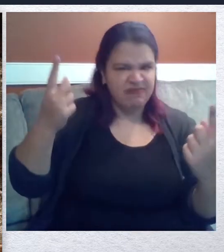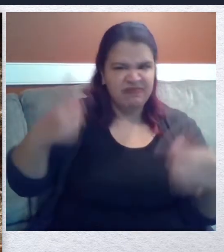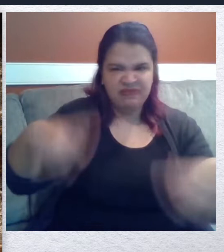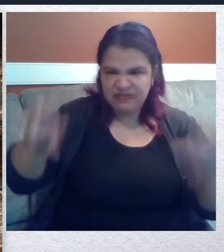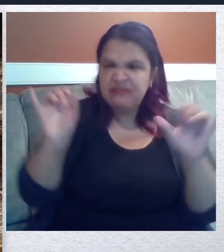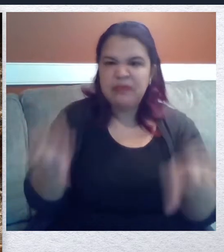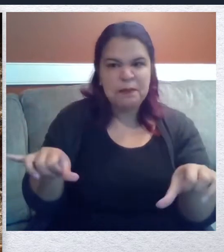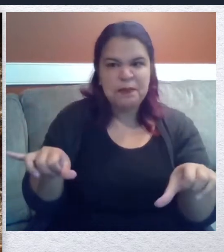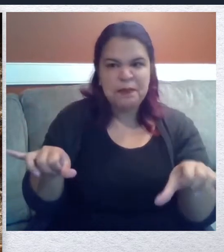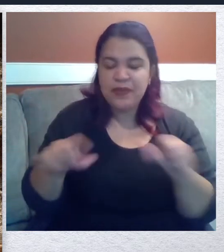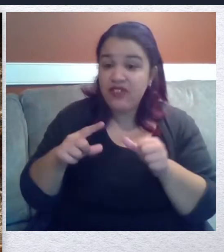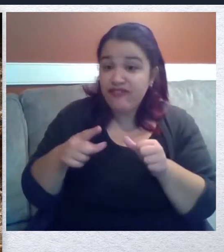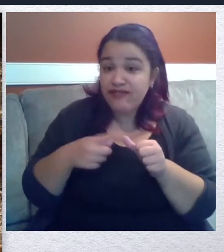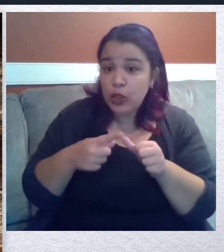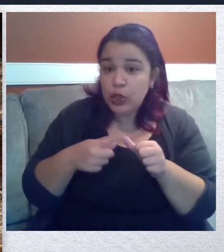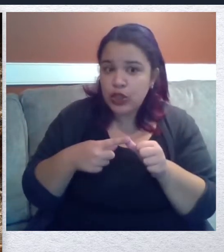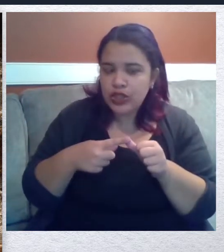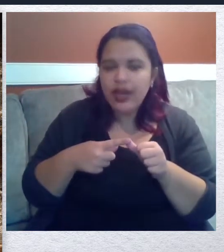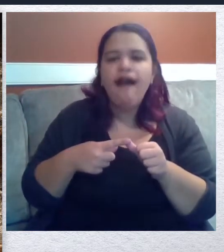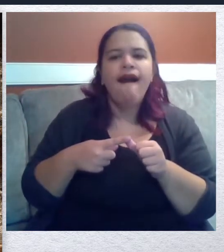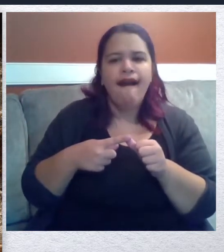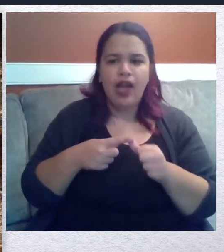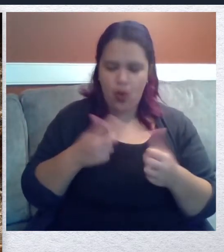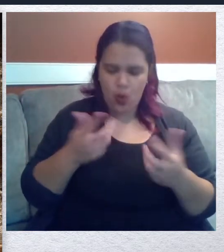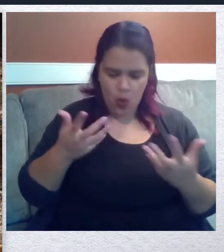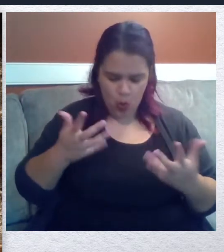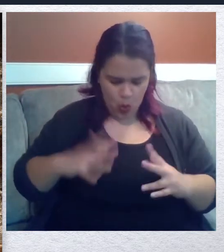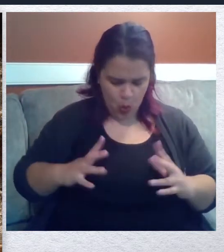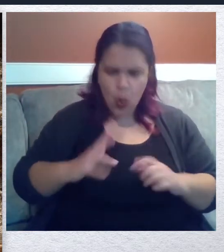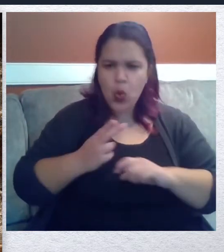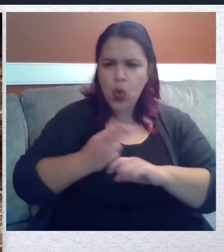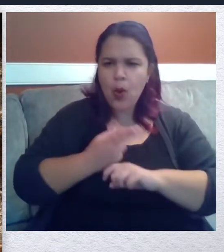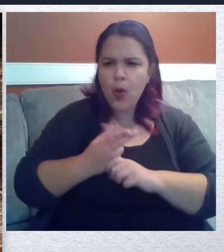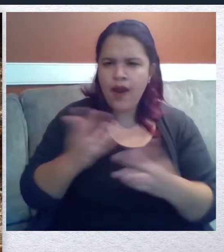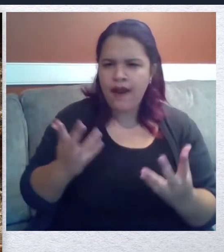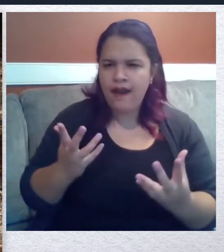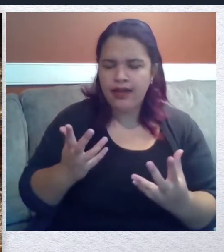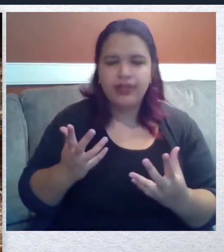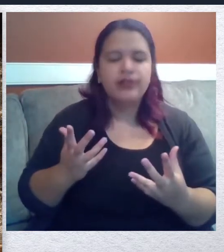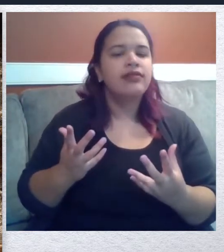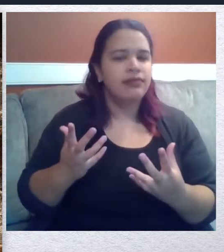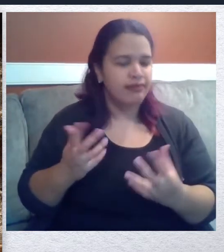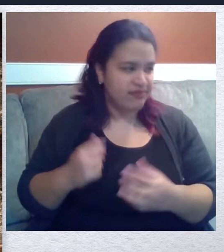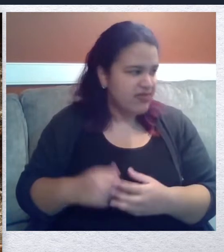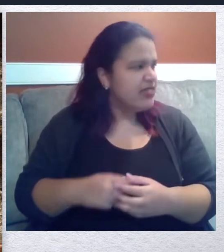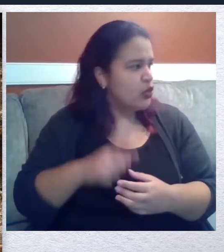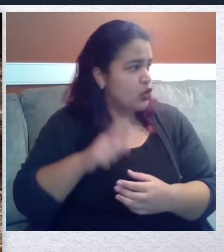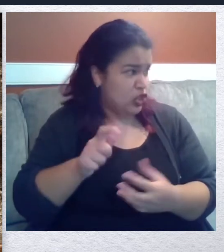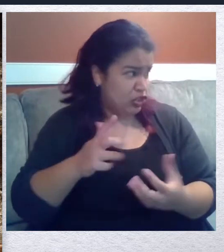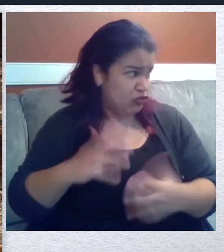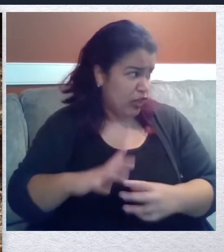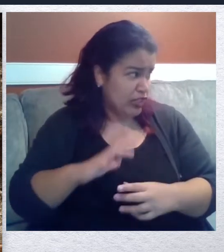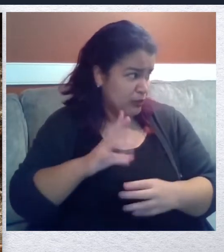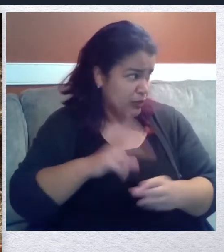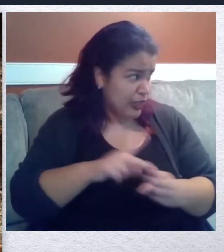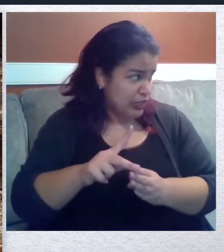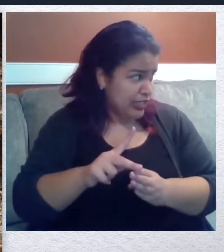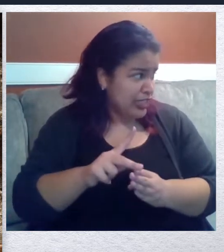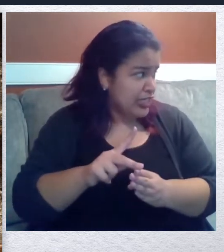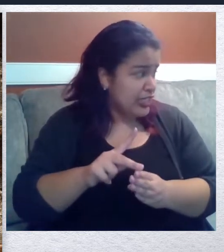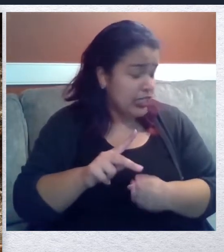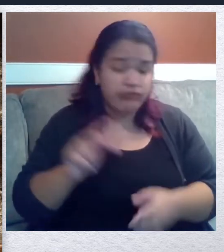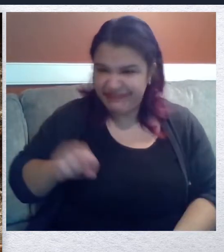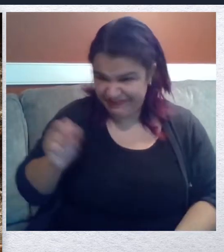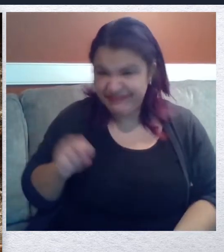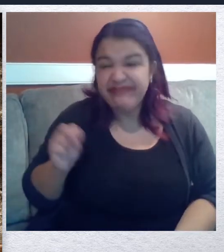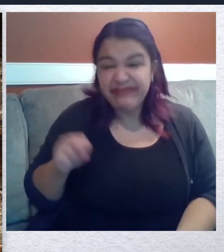will wear. So, dress professionally like a traditional interview? That's right, Dennis, but there are some things